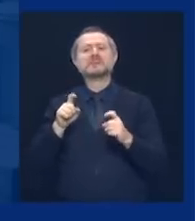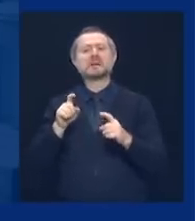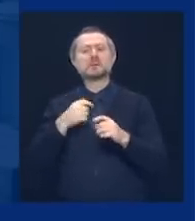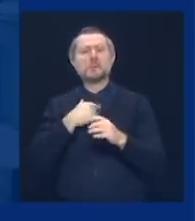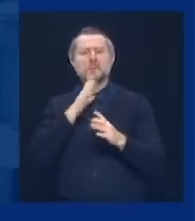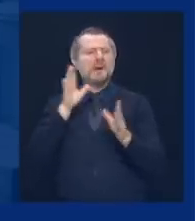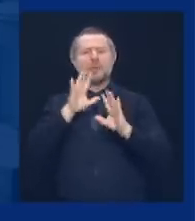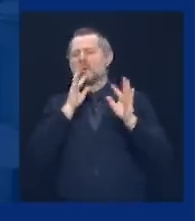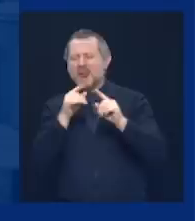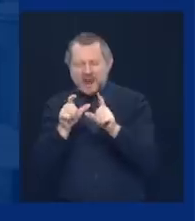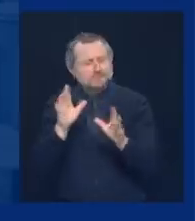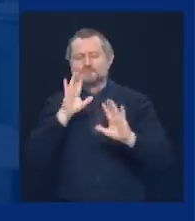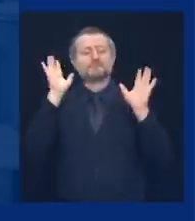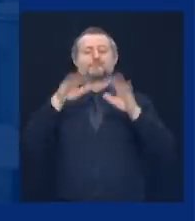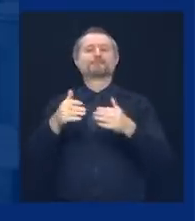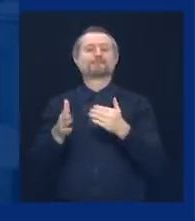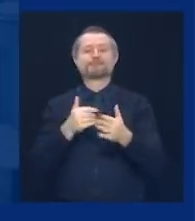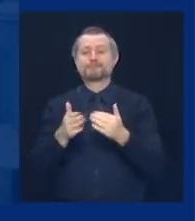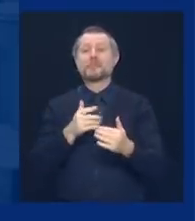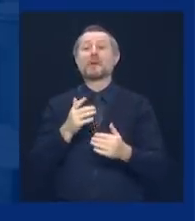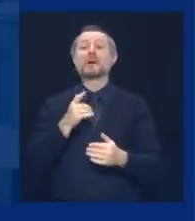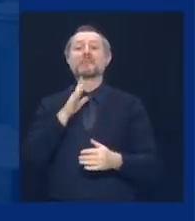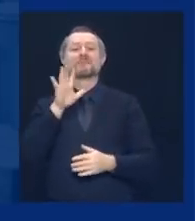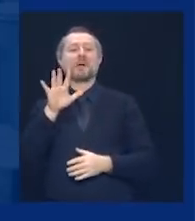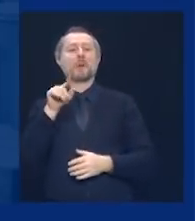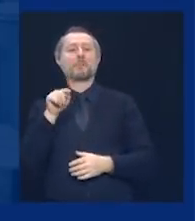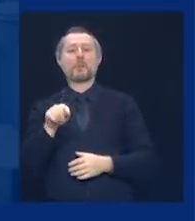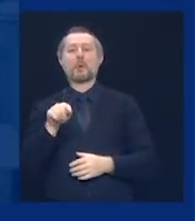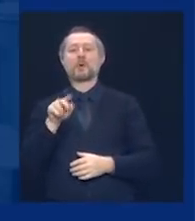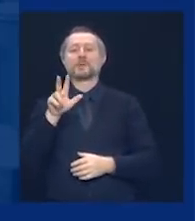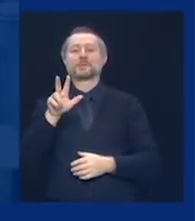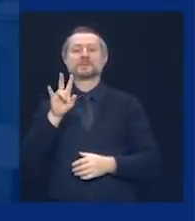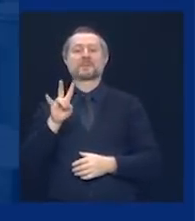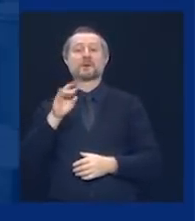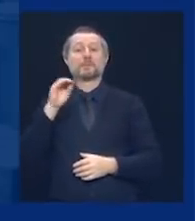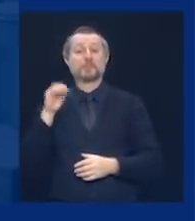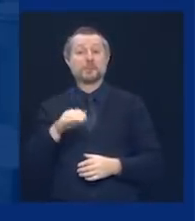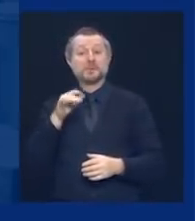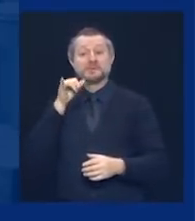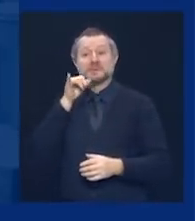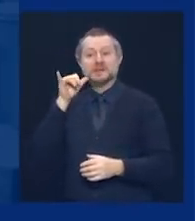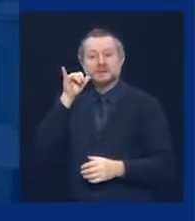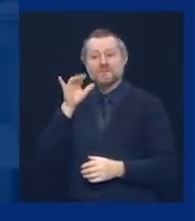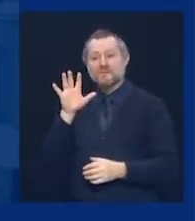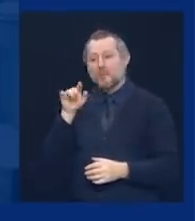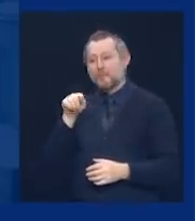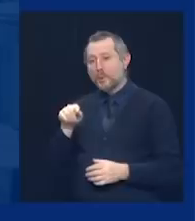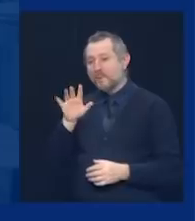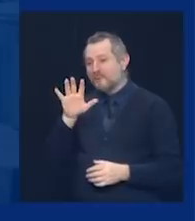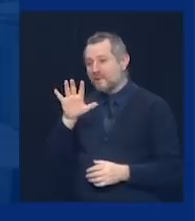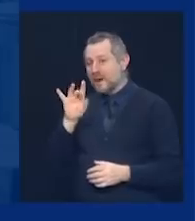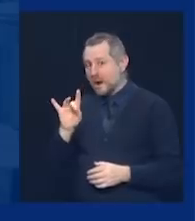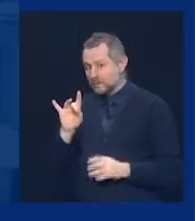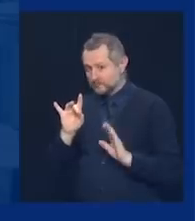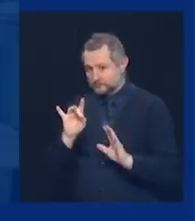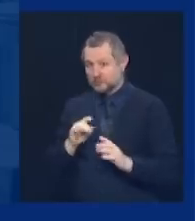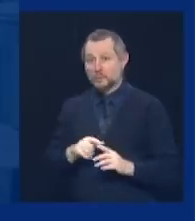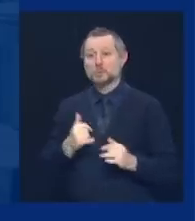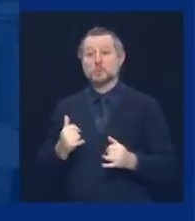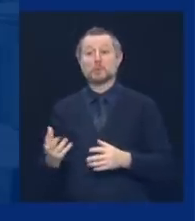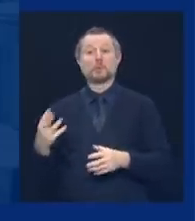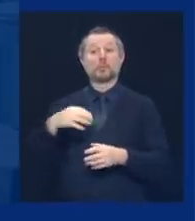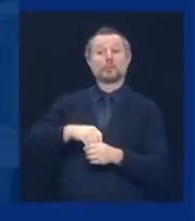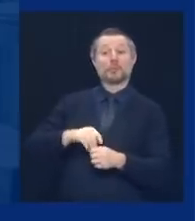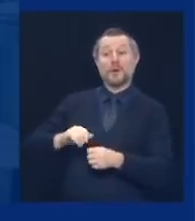you. Today is 5.37. It was yesterday 5.58. Overall positivity with the